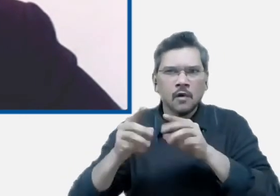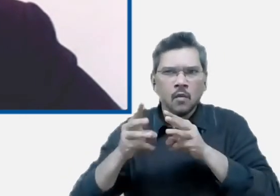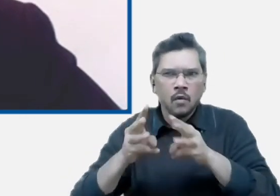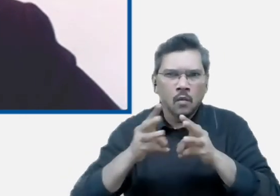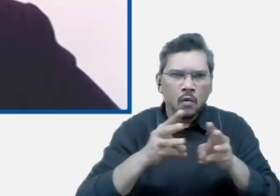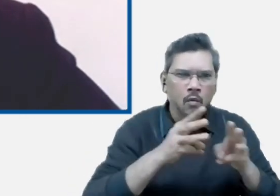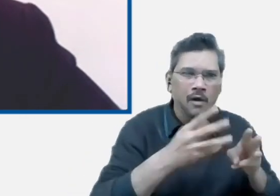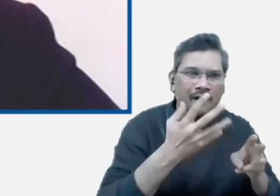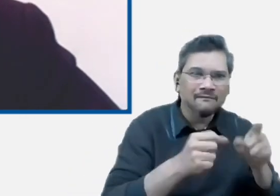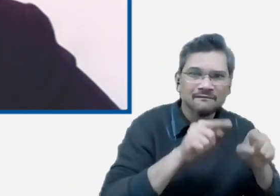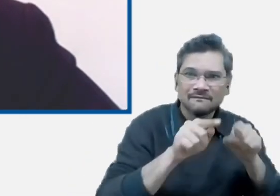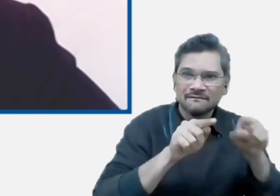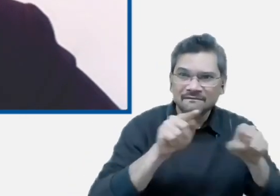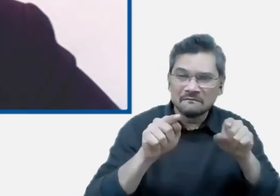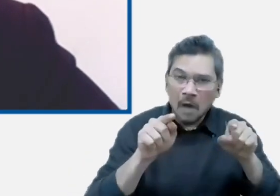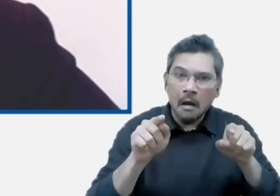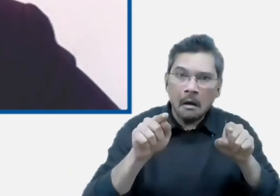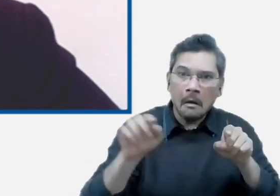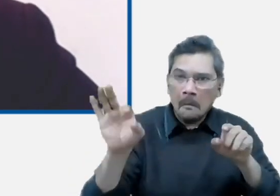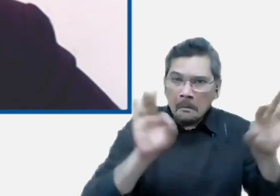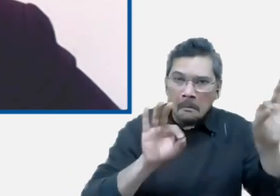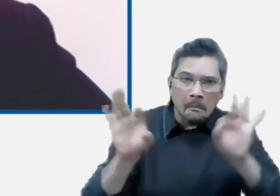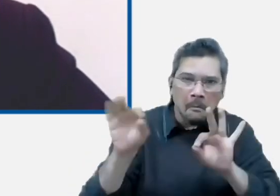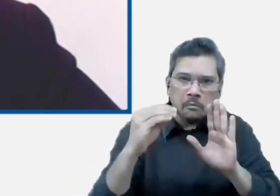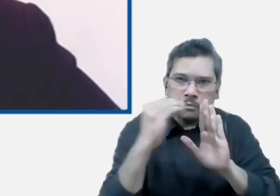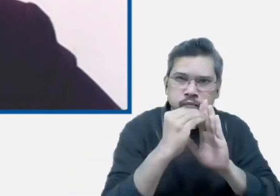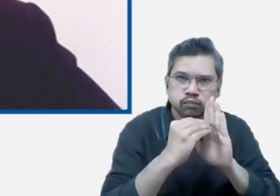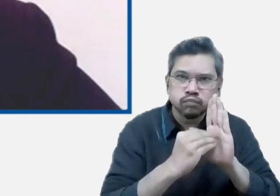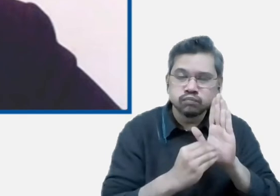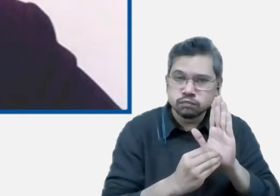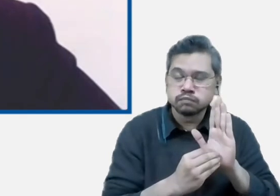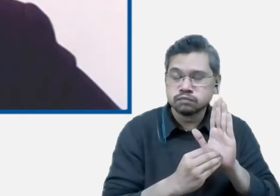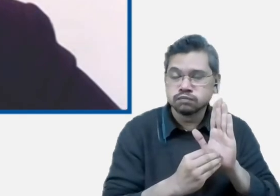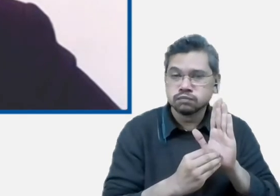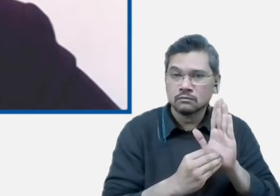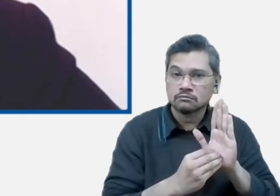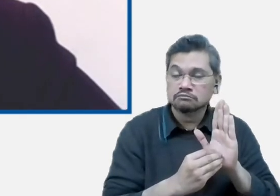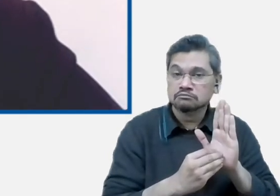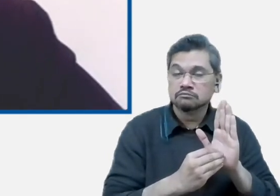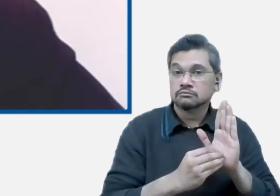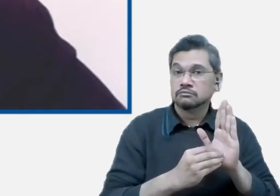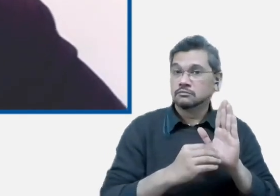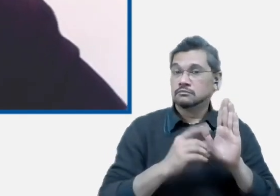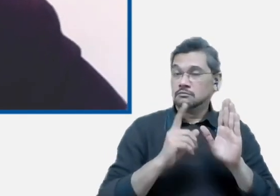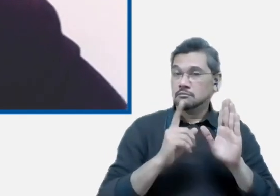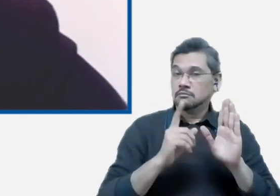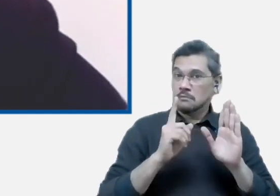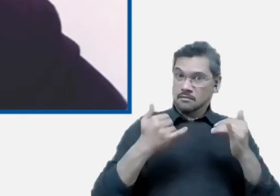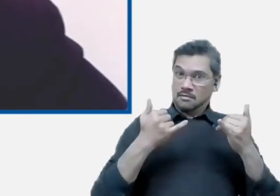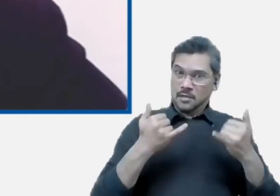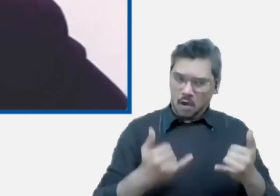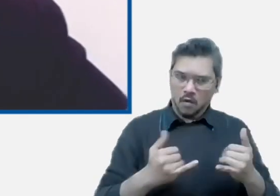having a declaration is quite easy, but implementing a declaration is not that easy as drafting